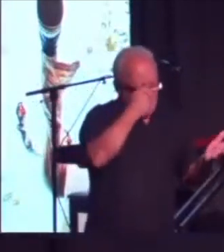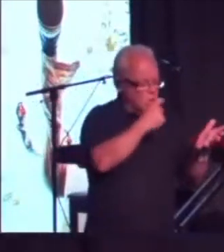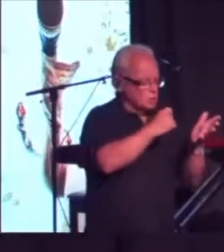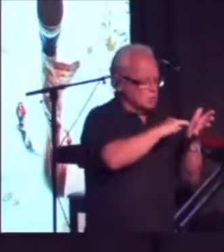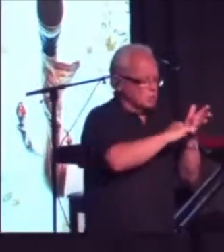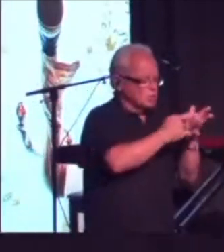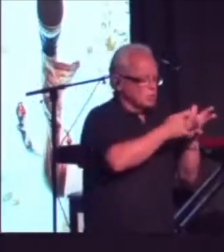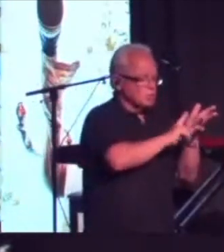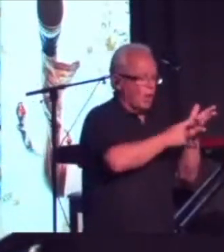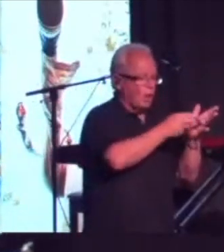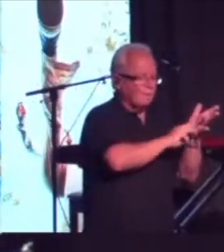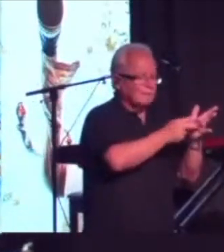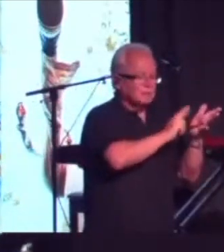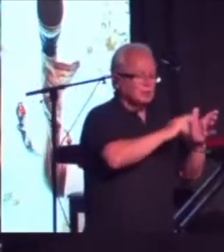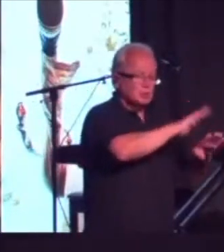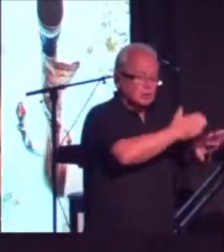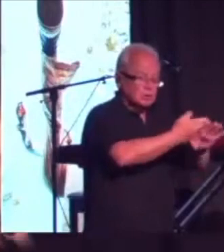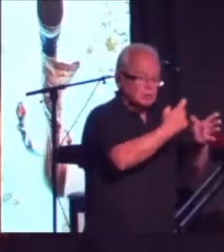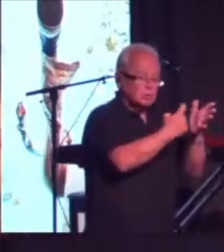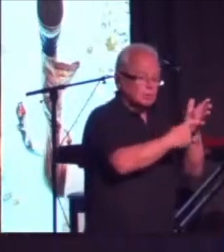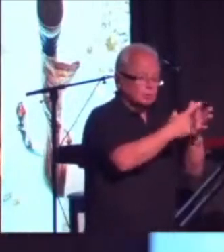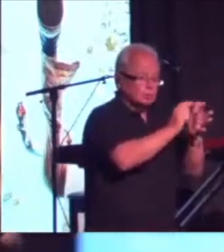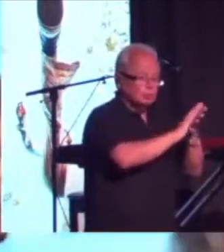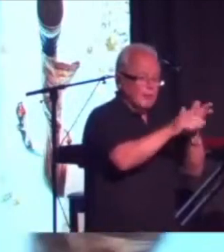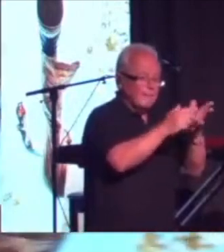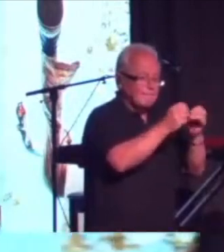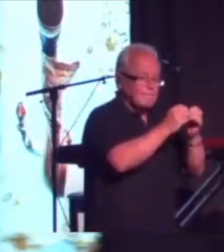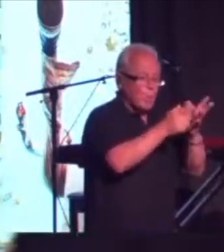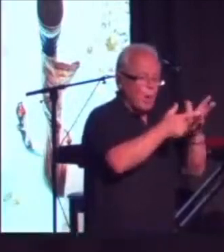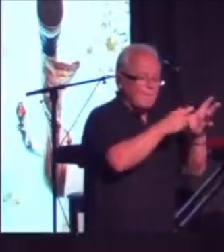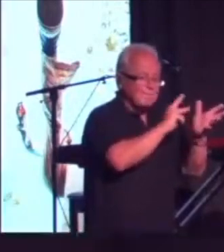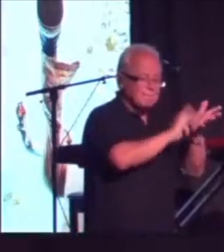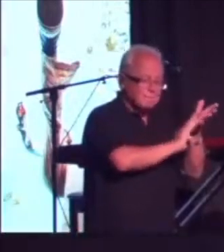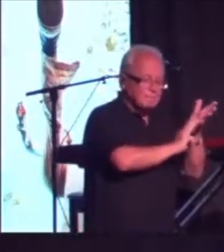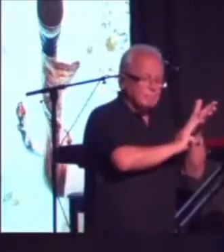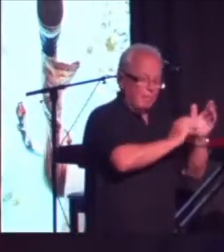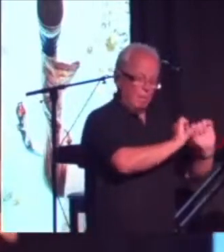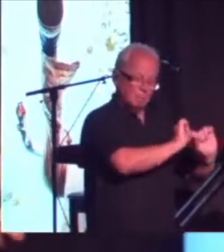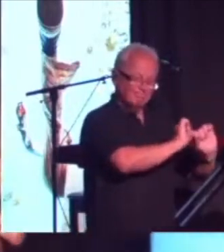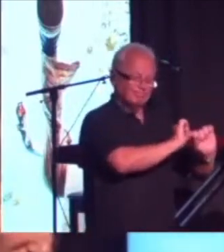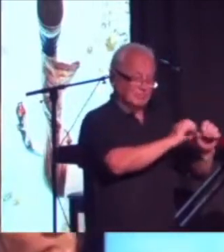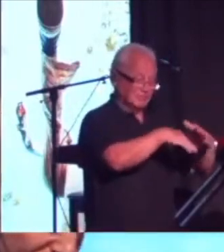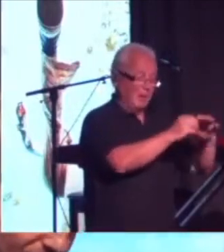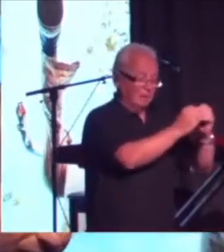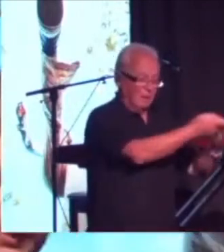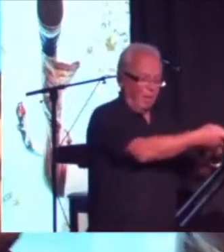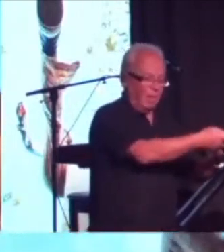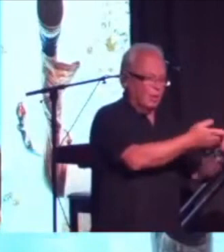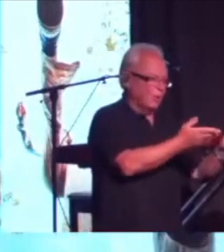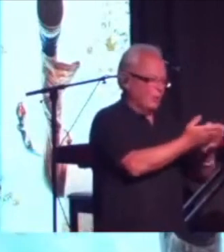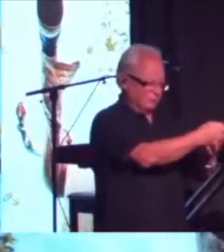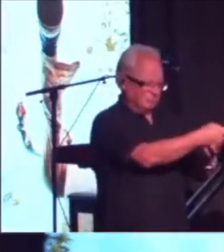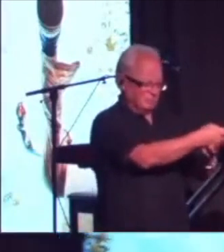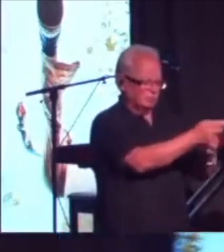Rehoboam divided a kingdom in the Old Testament. I said this, the greatest division on the pages of your Old Testament Bible was caused through a failure